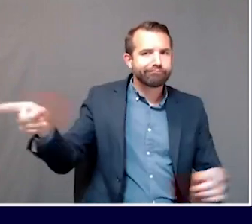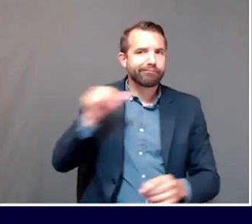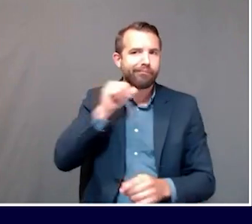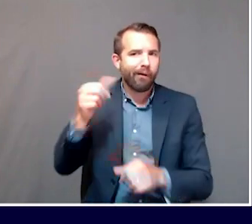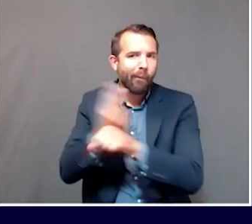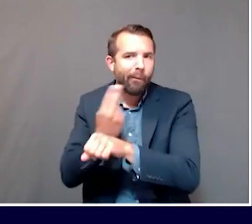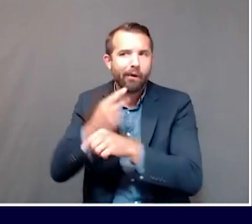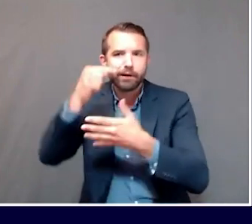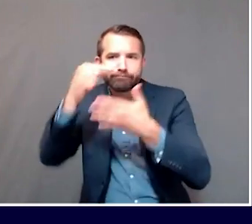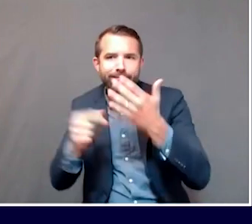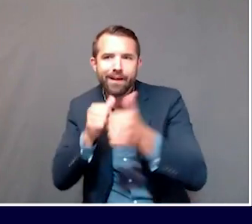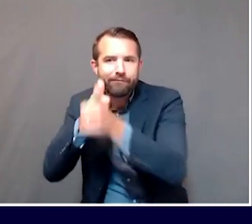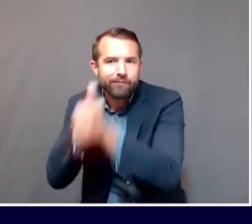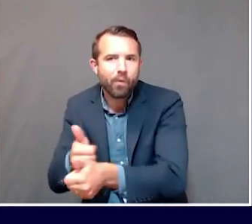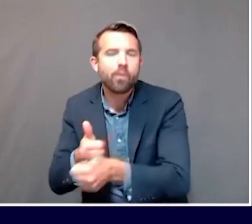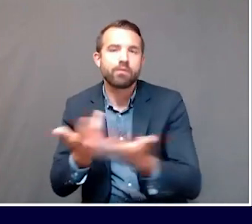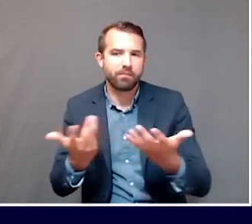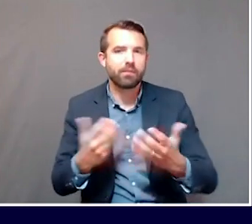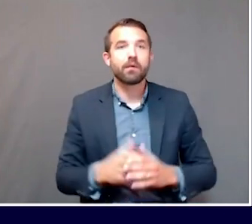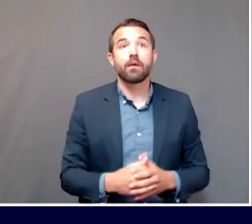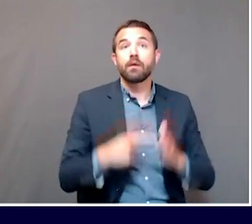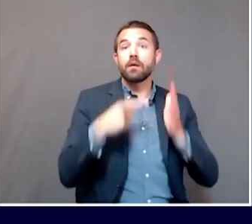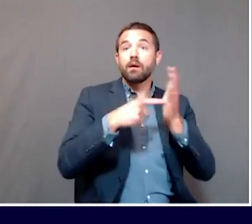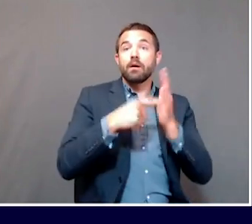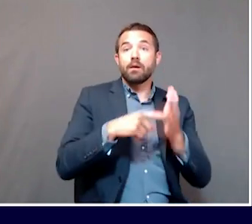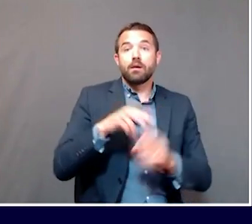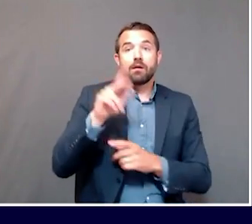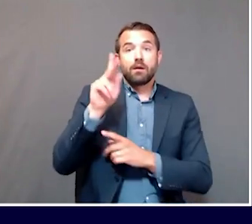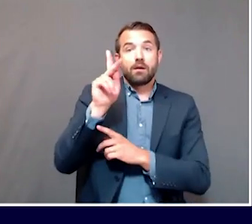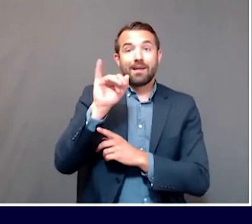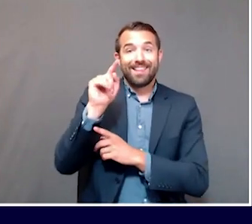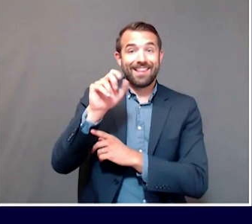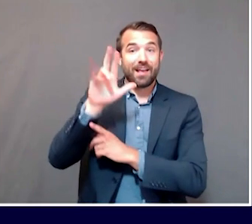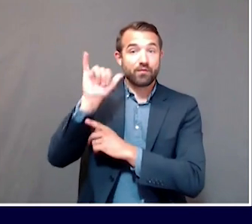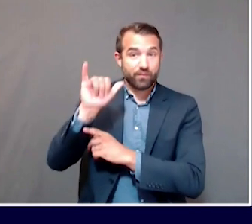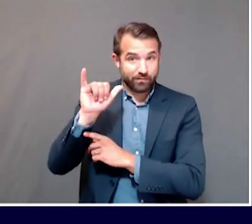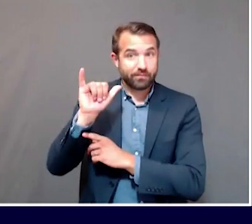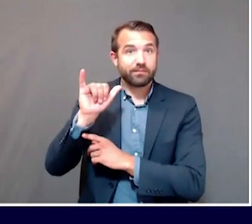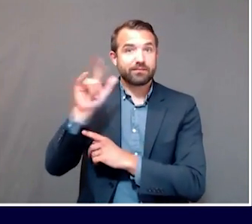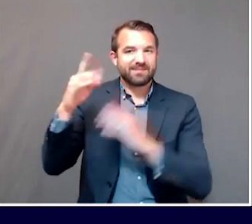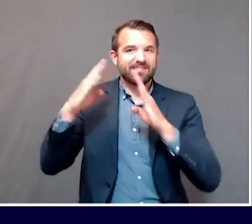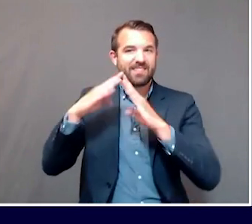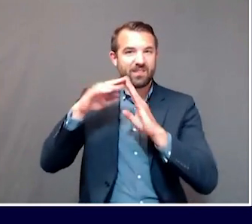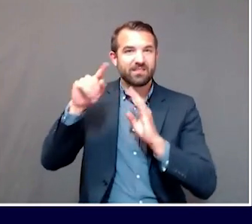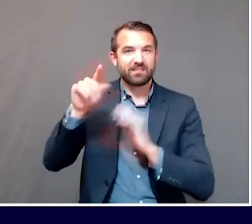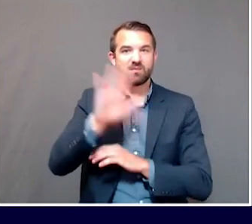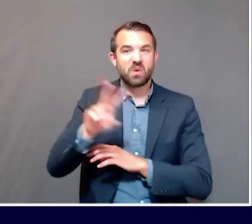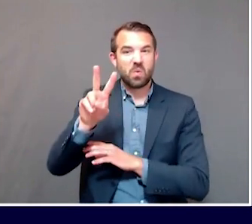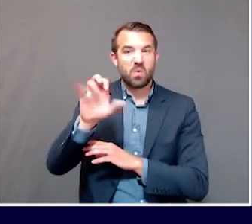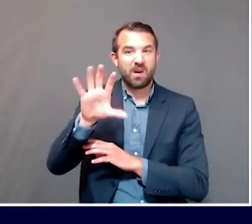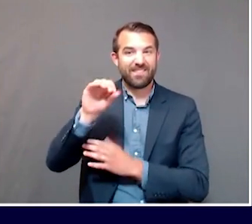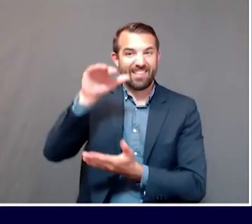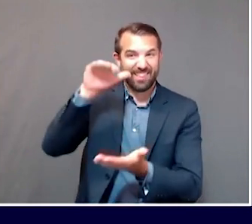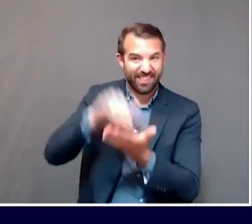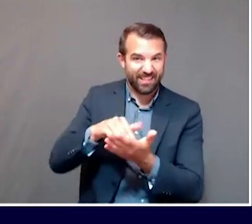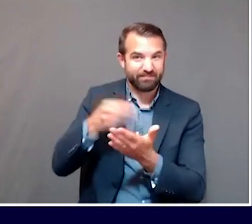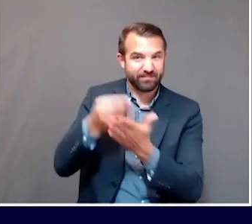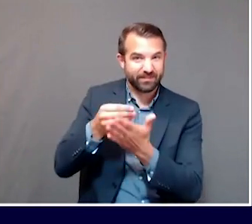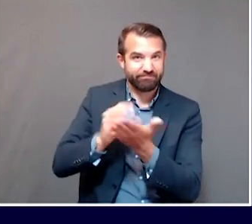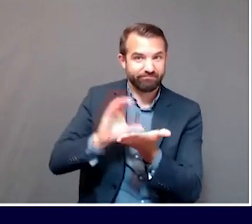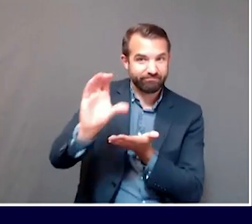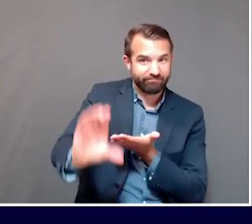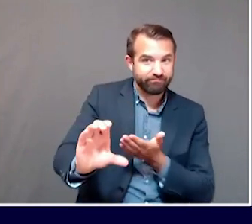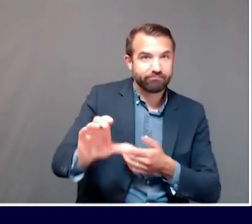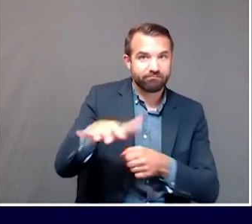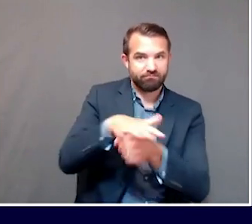awarded them almost $250,000 for a comprehensive campaign to promote and support public health measures